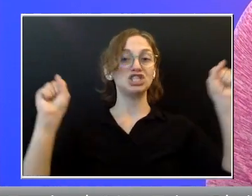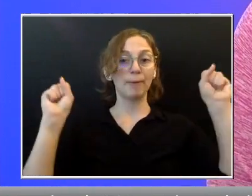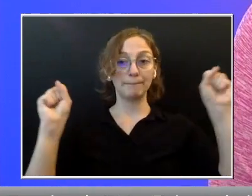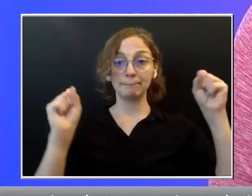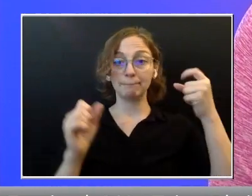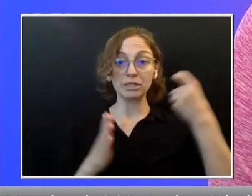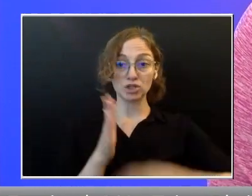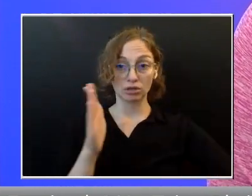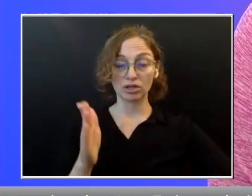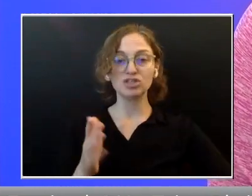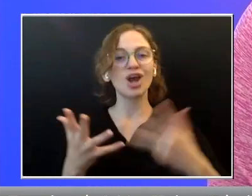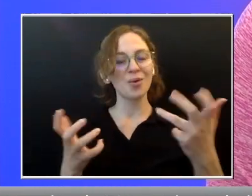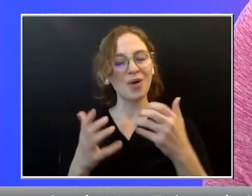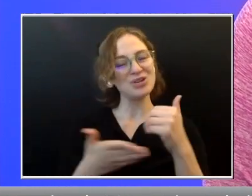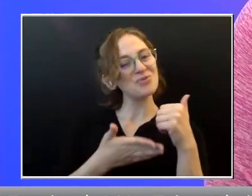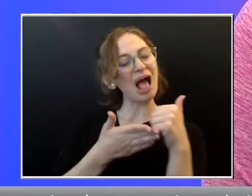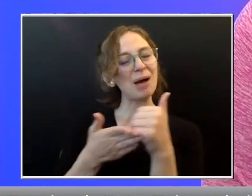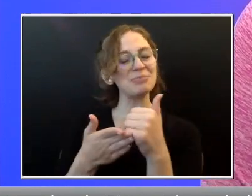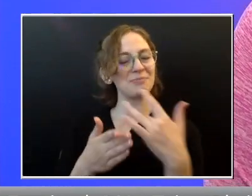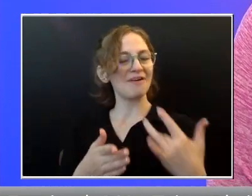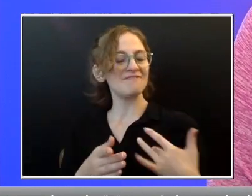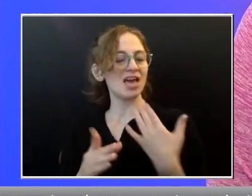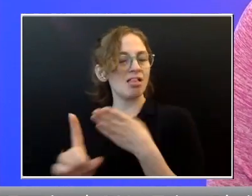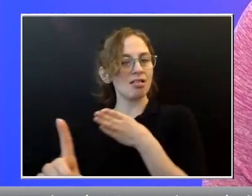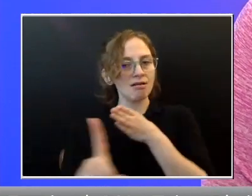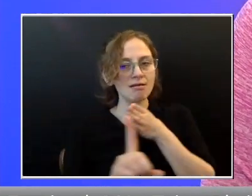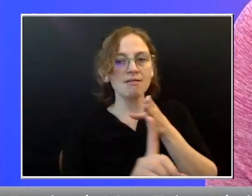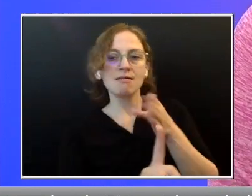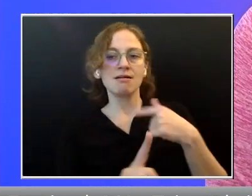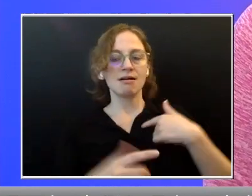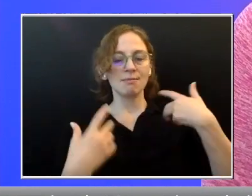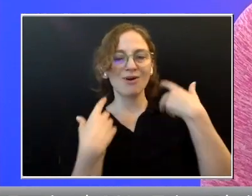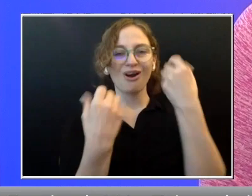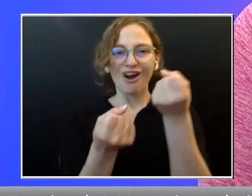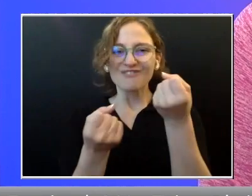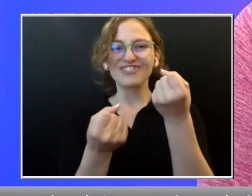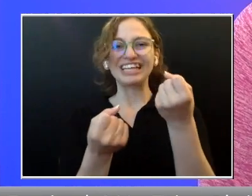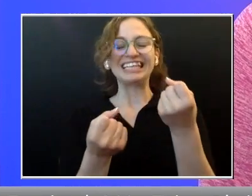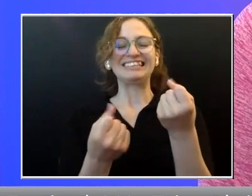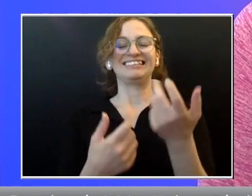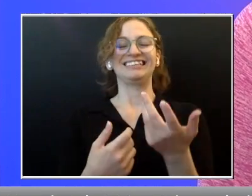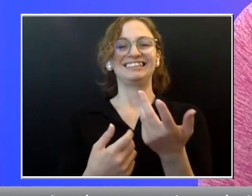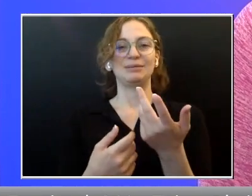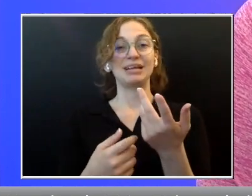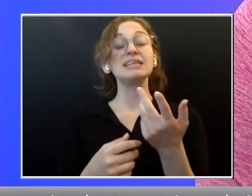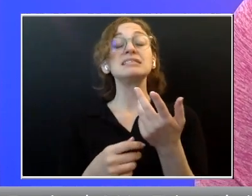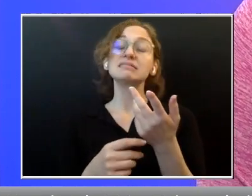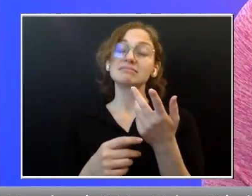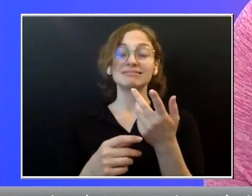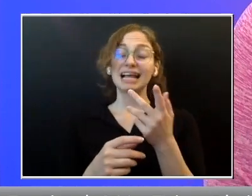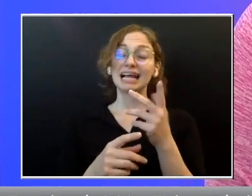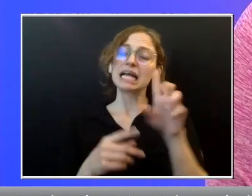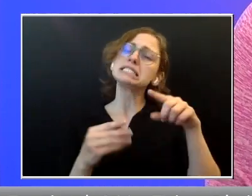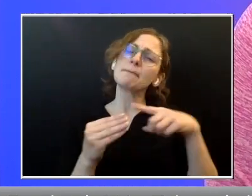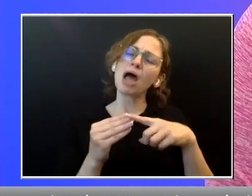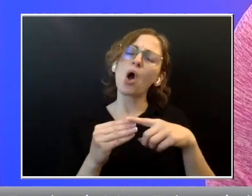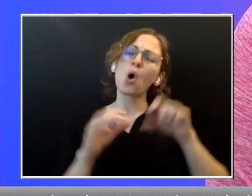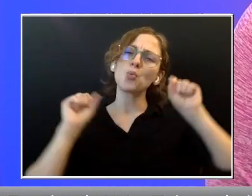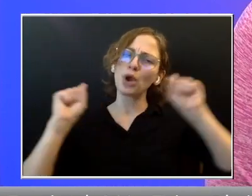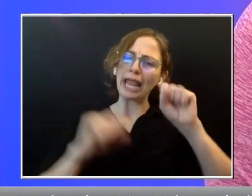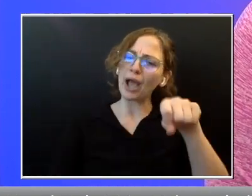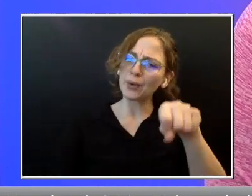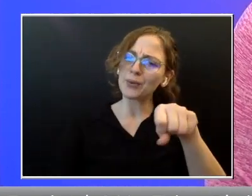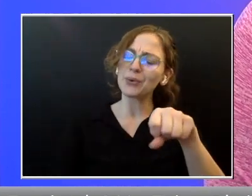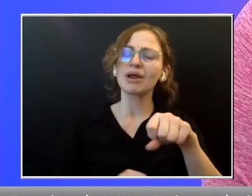track so that they can feel confident again. Right. Because it's about working out, but it's also about building their